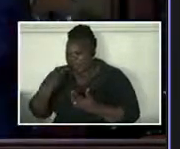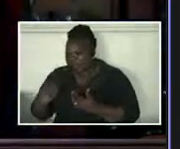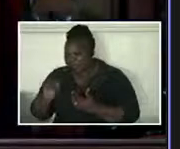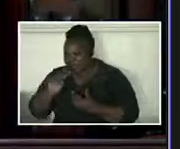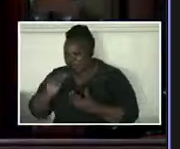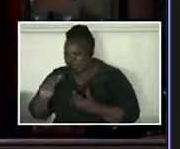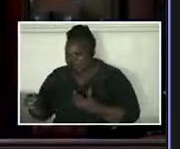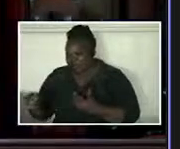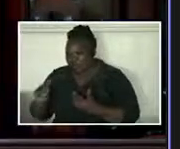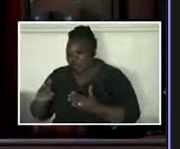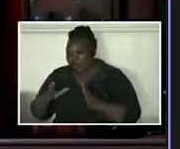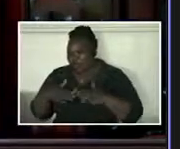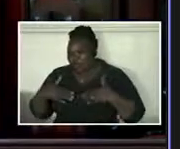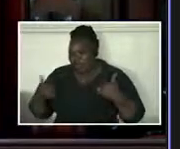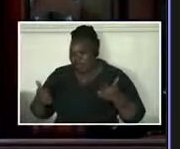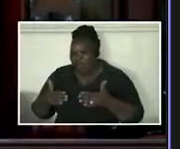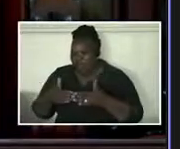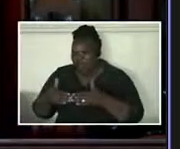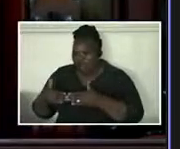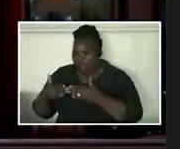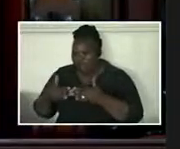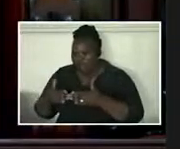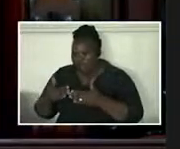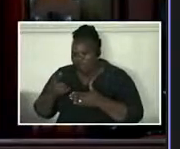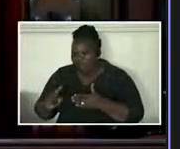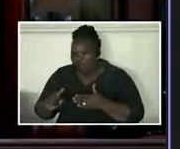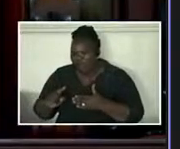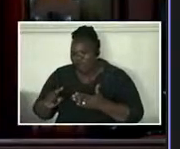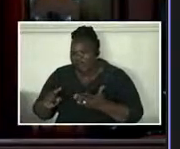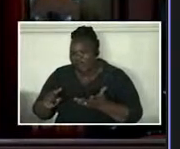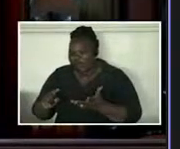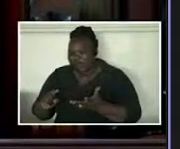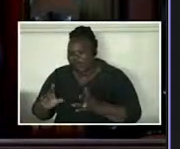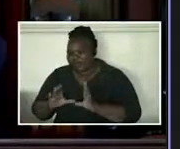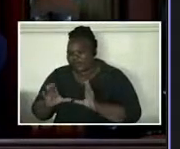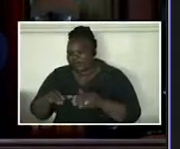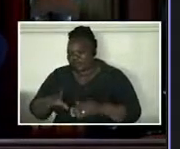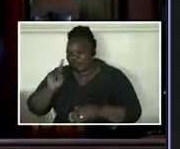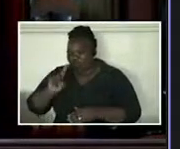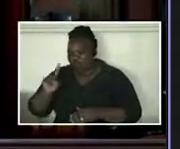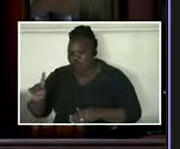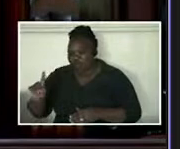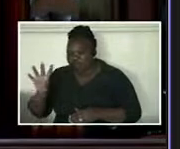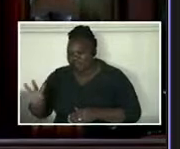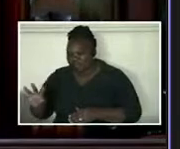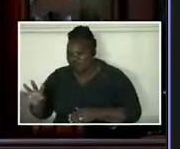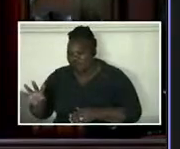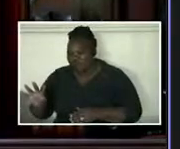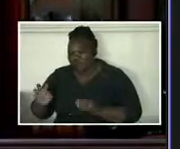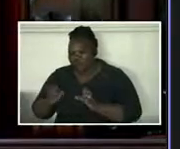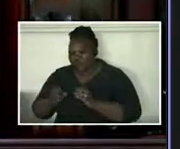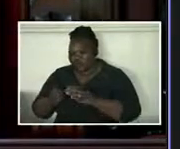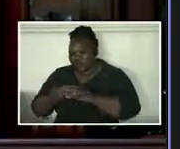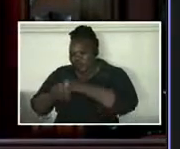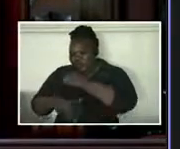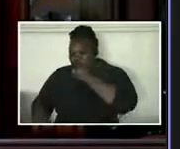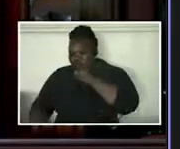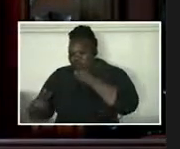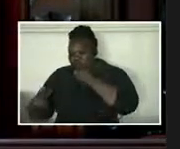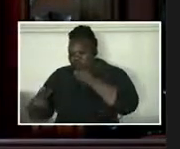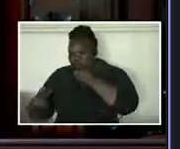on health has constitutional money in terms of the section of certain 114 subsection 2 b of the republic of south